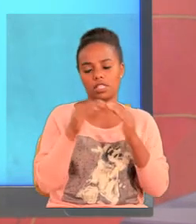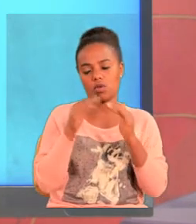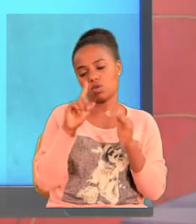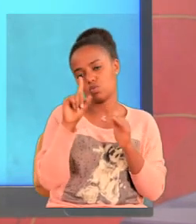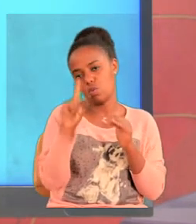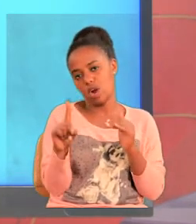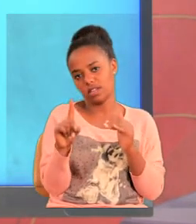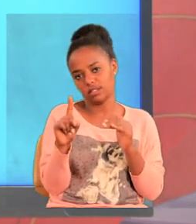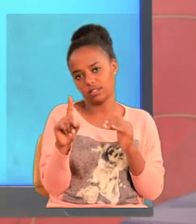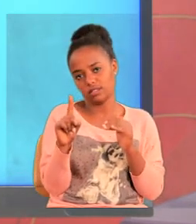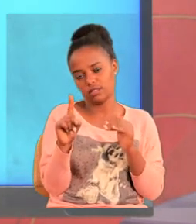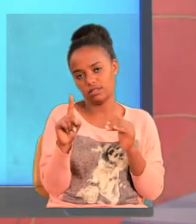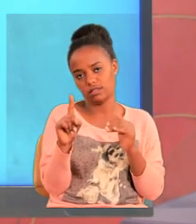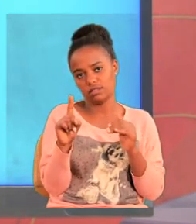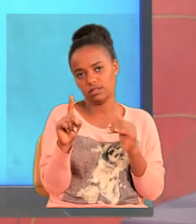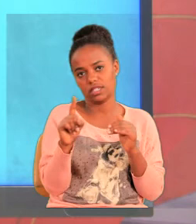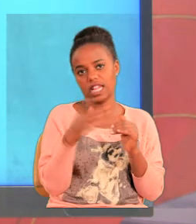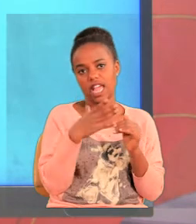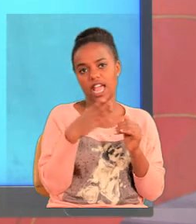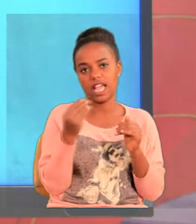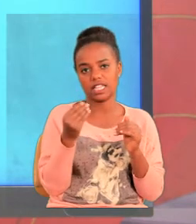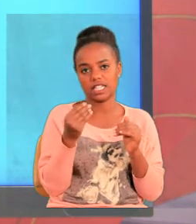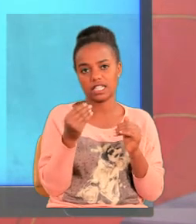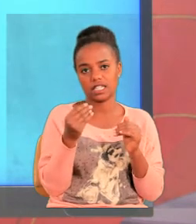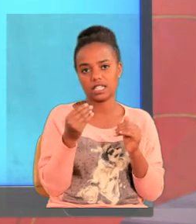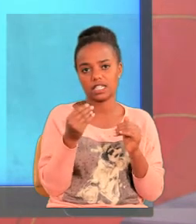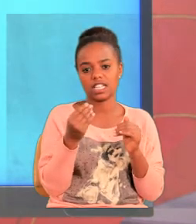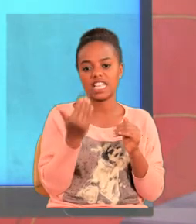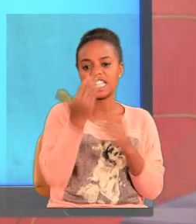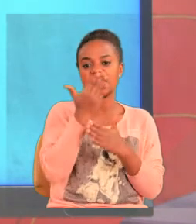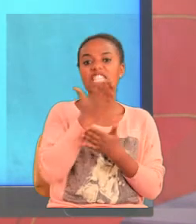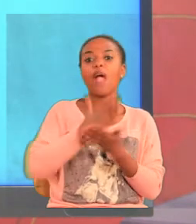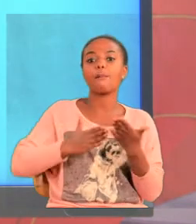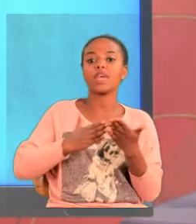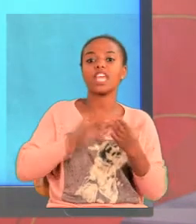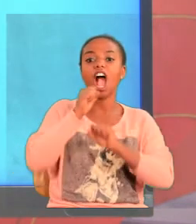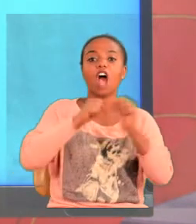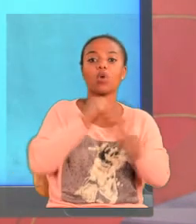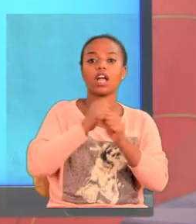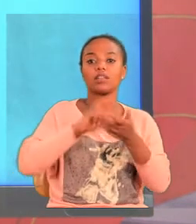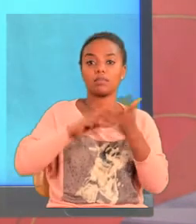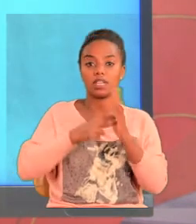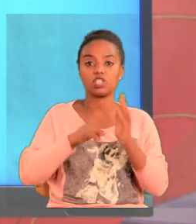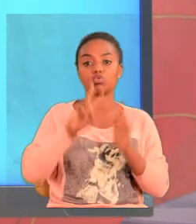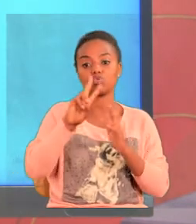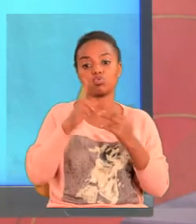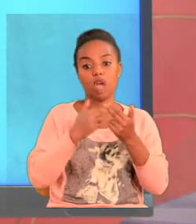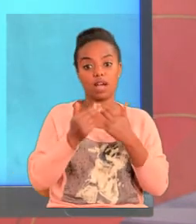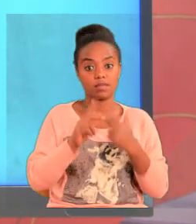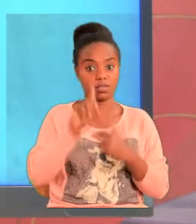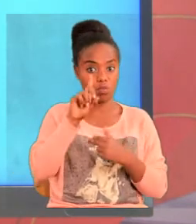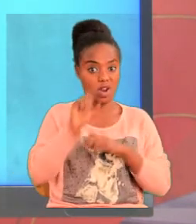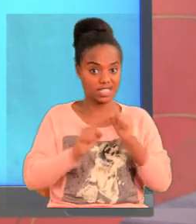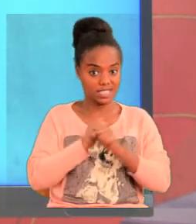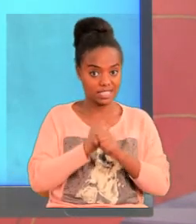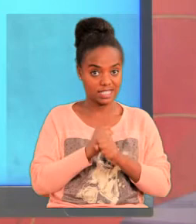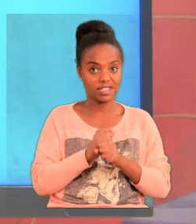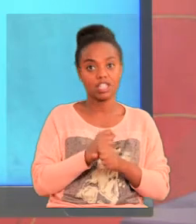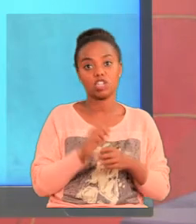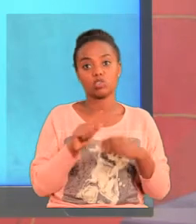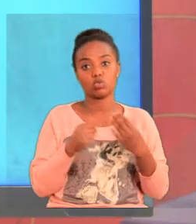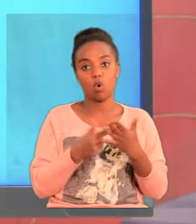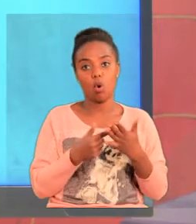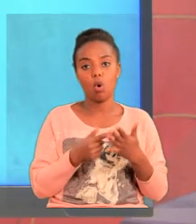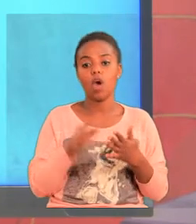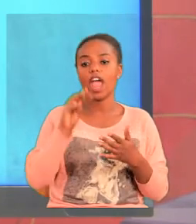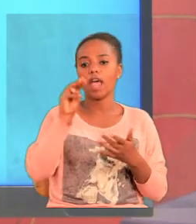annually. And semi-annually means twice in a year, so the number of conversion period will be